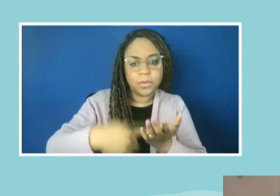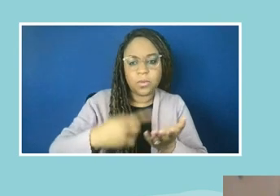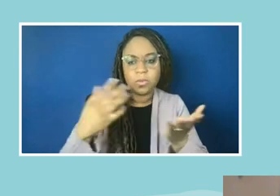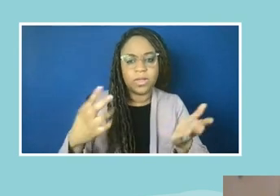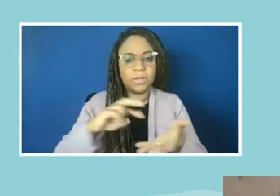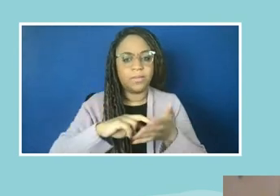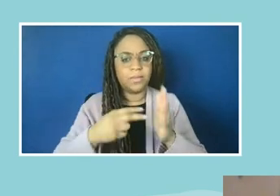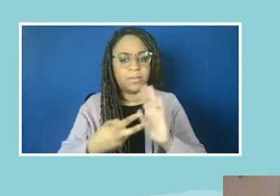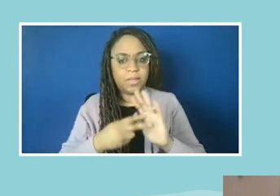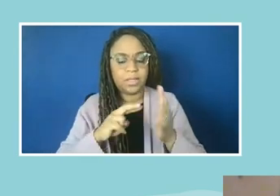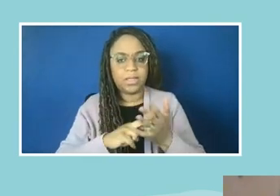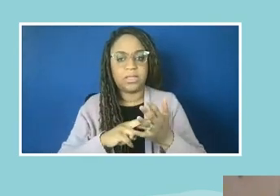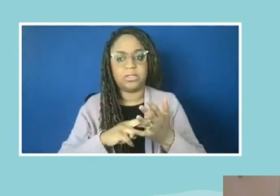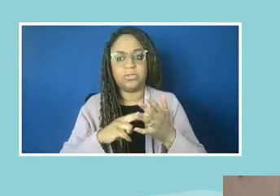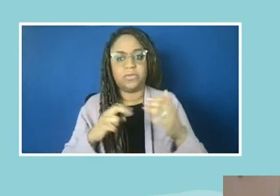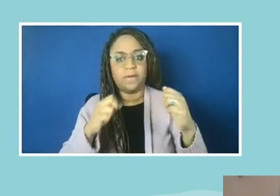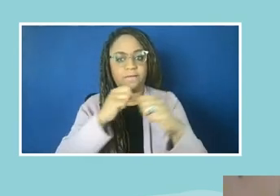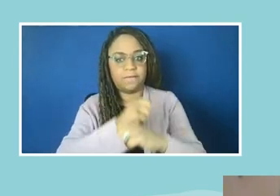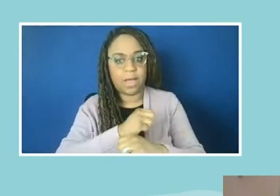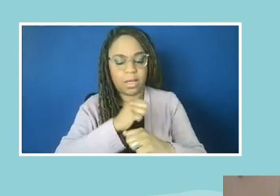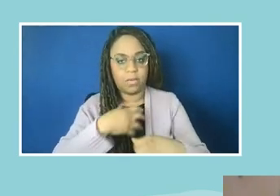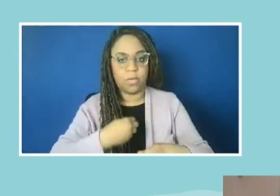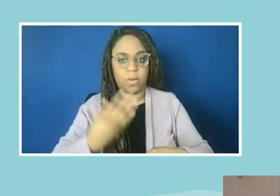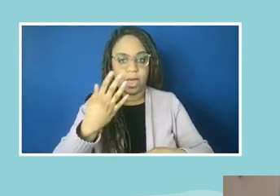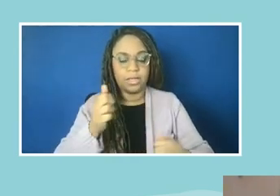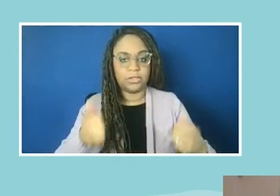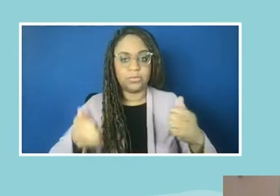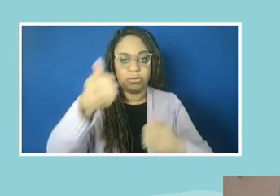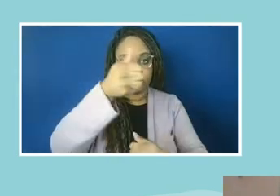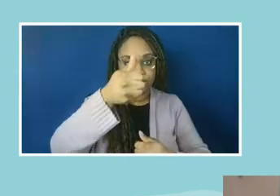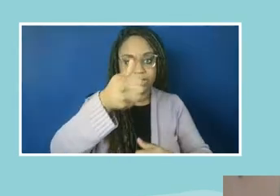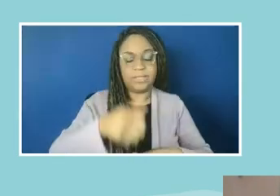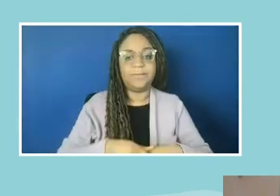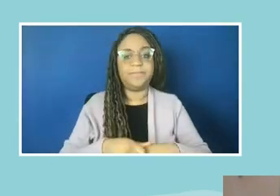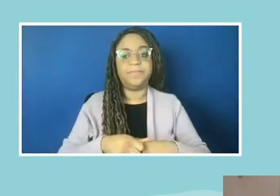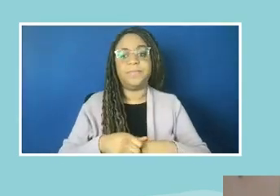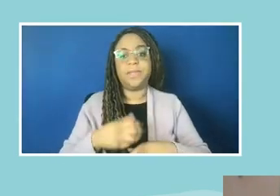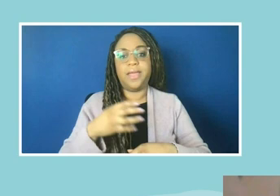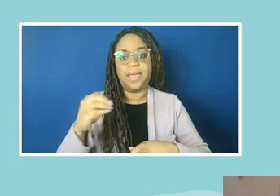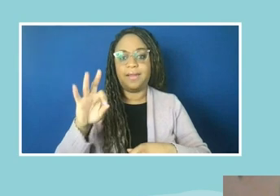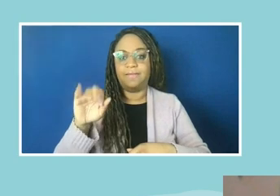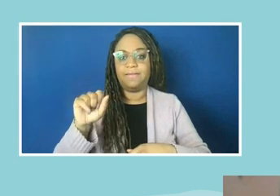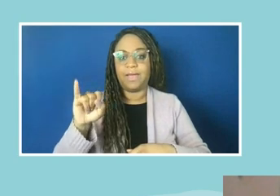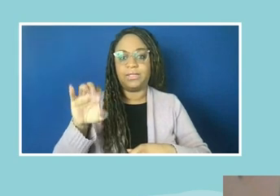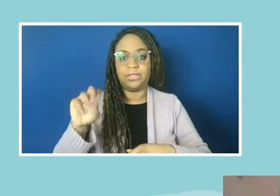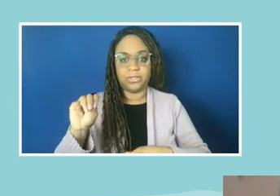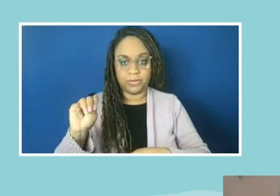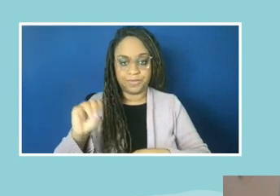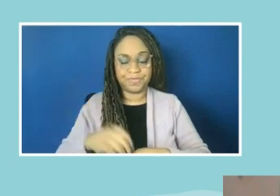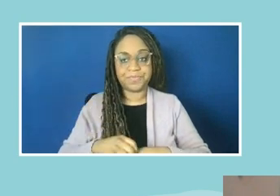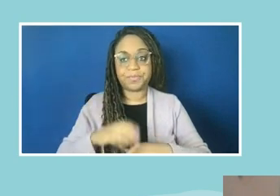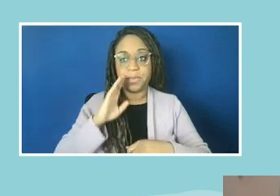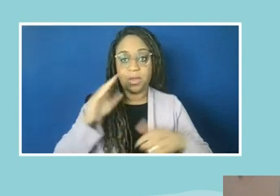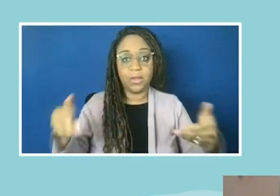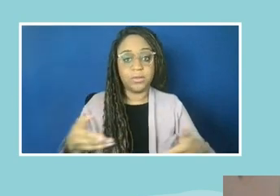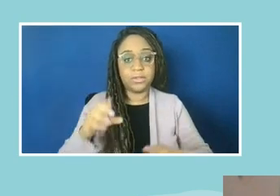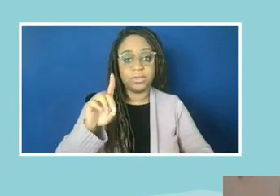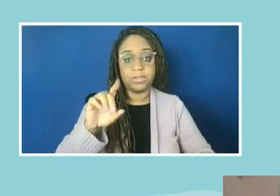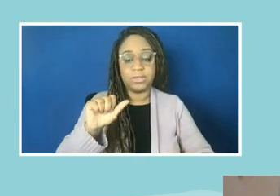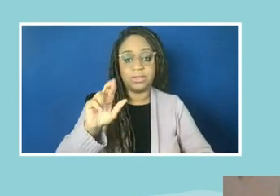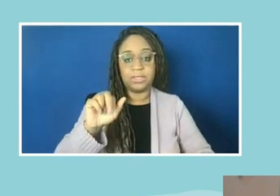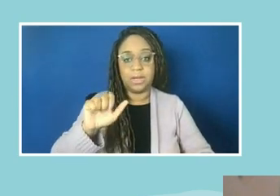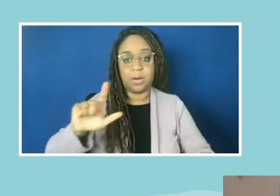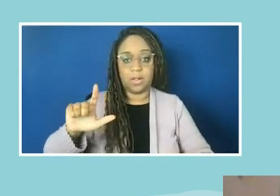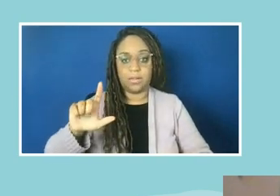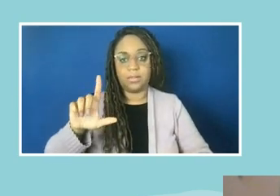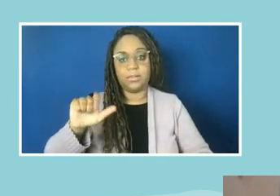I'm happy to introduce and bring into this discussion Daryl Lamont Jenkins. Daryl is the founder and executive director of One People's